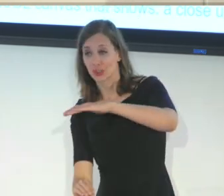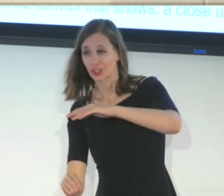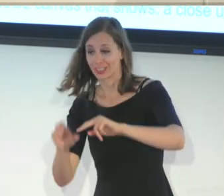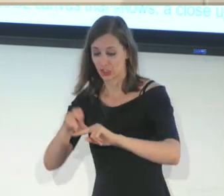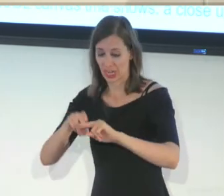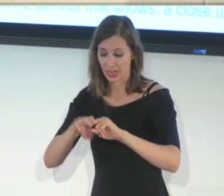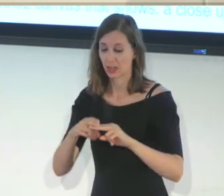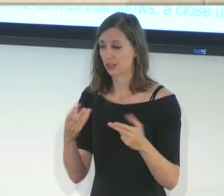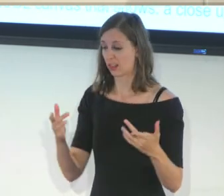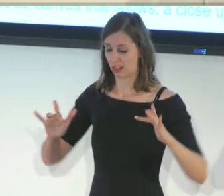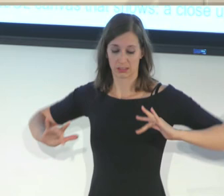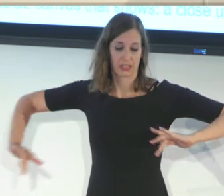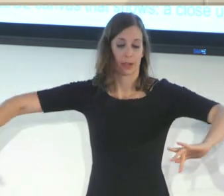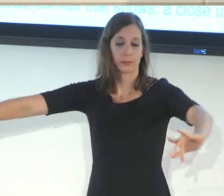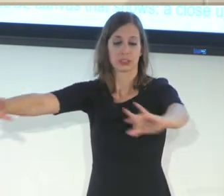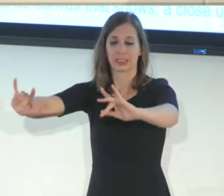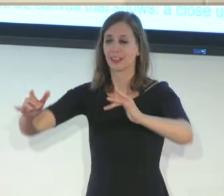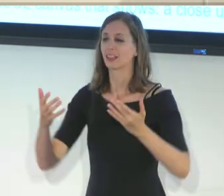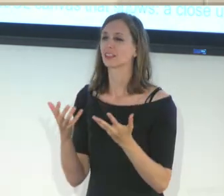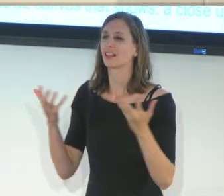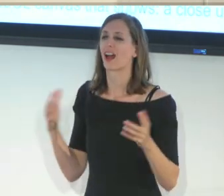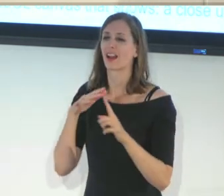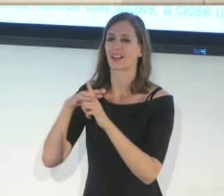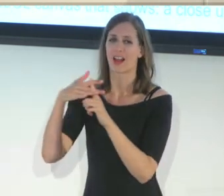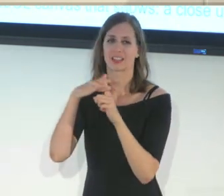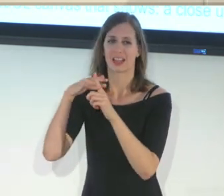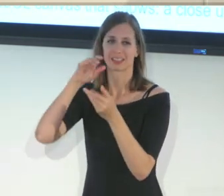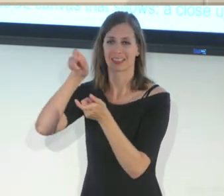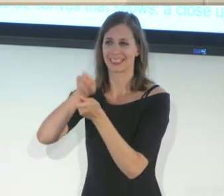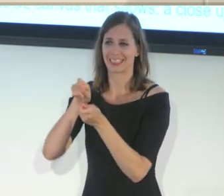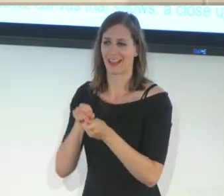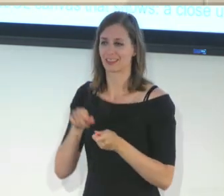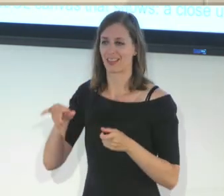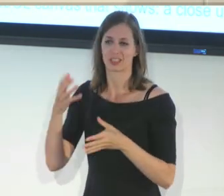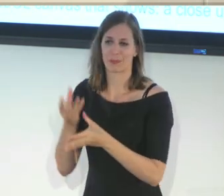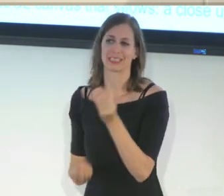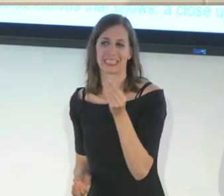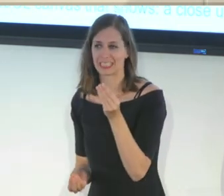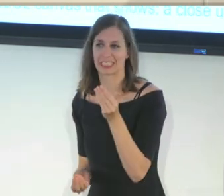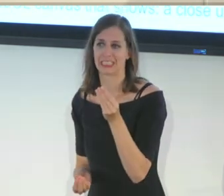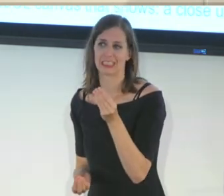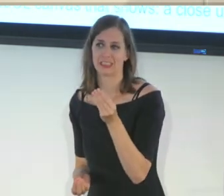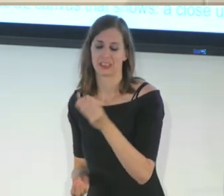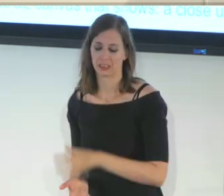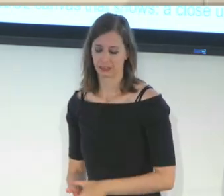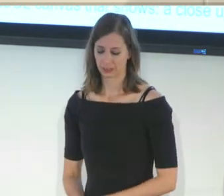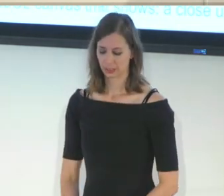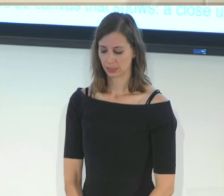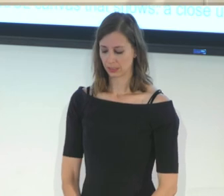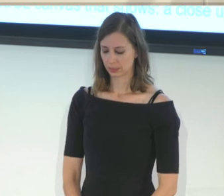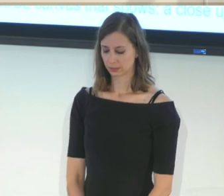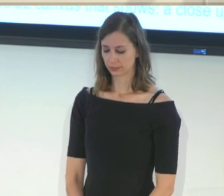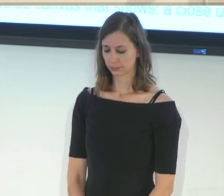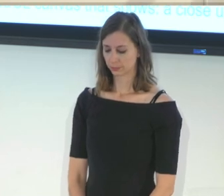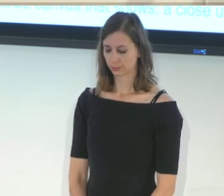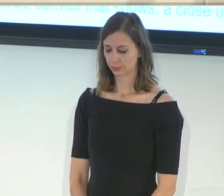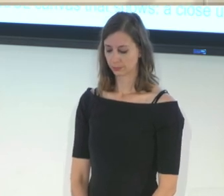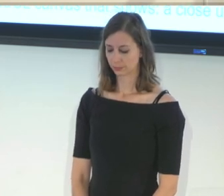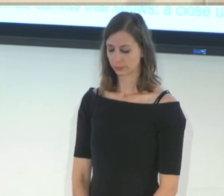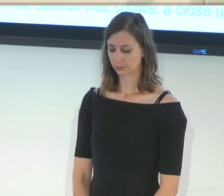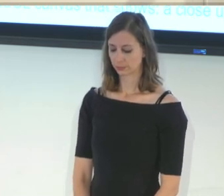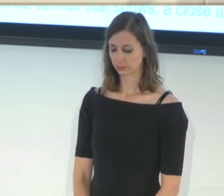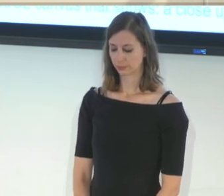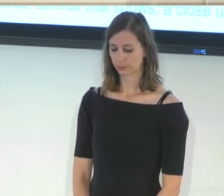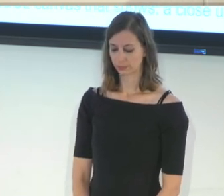right now, and there's a lot of context and meaning that was not given as part of this demo, but it was one of the